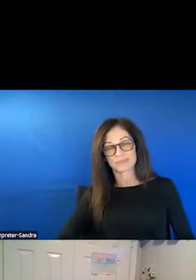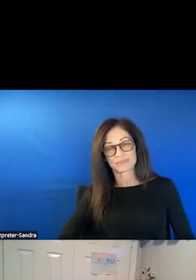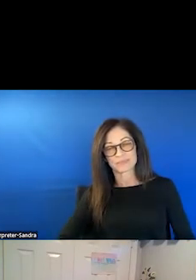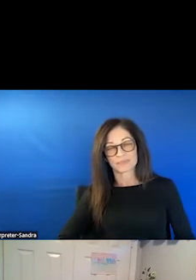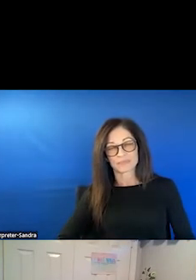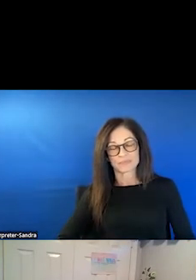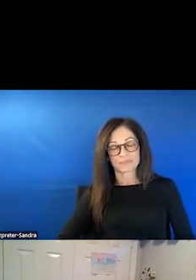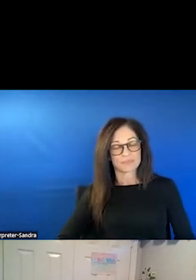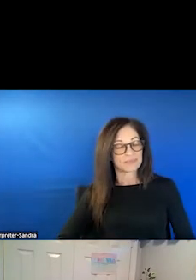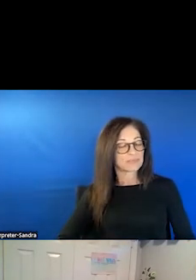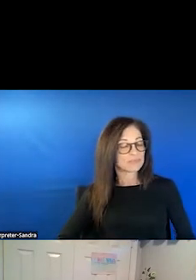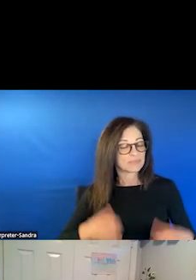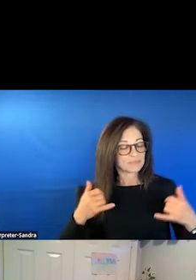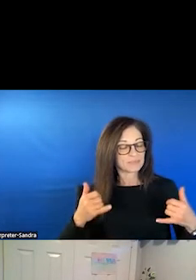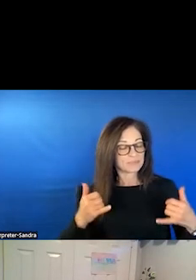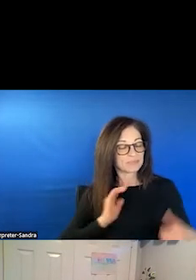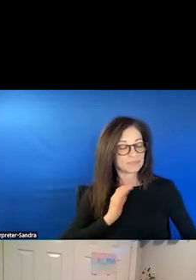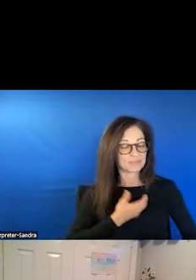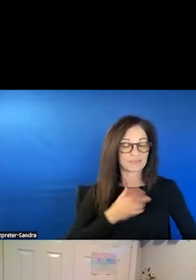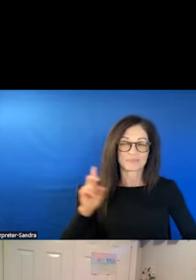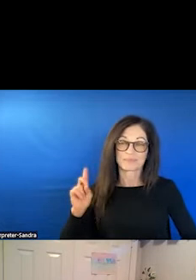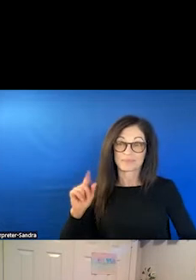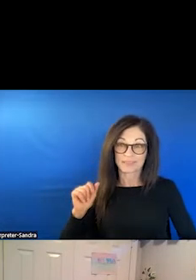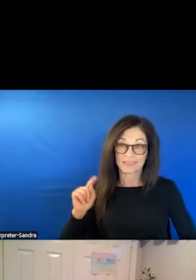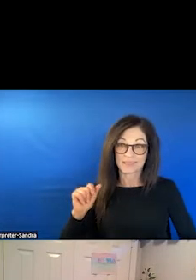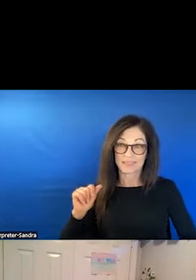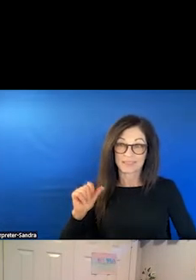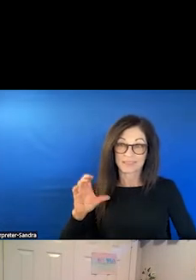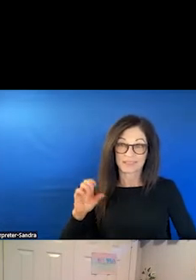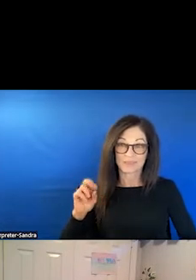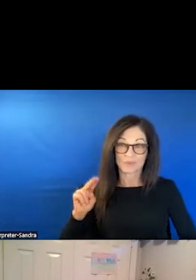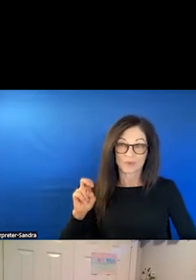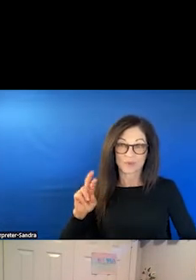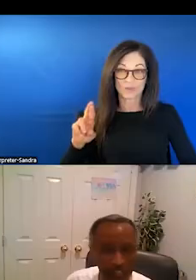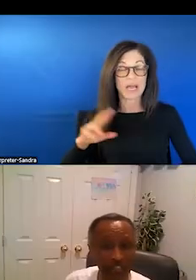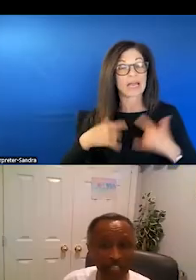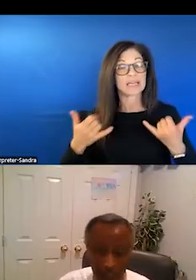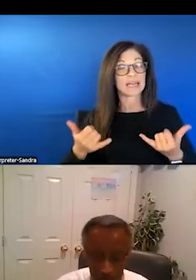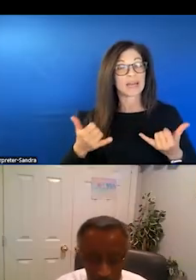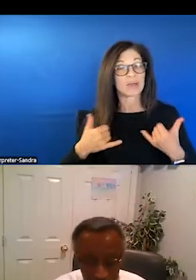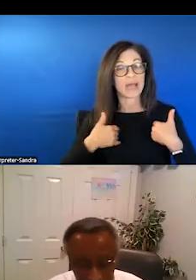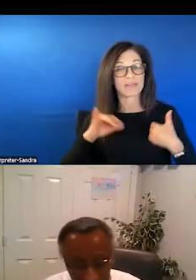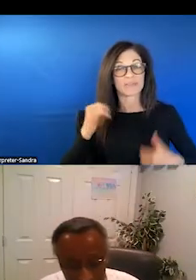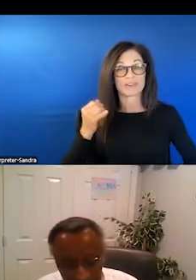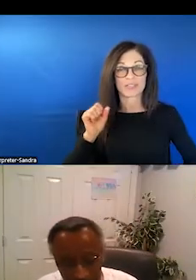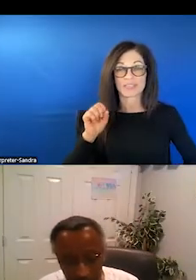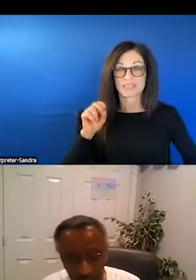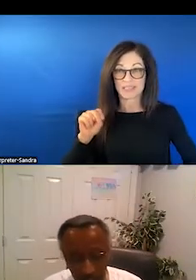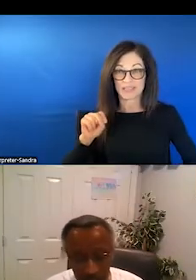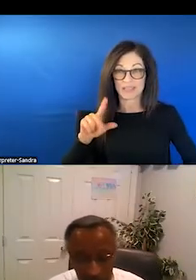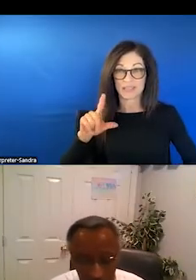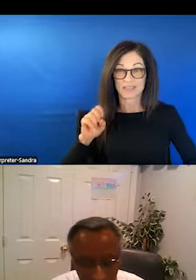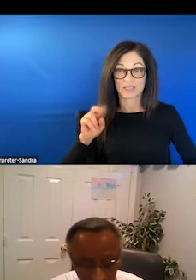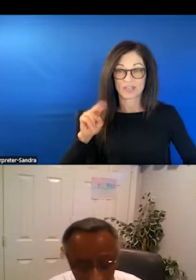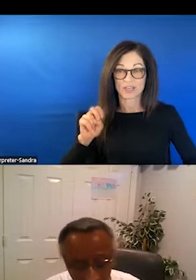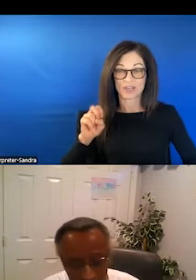And we've reached now our data corner. And we have with us today for our data corner, Jason Lerner, and he's the Senior